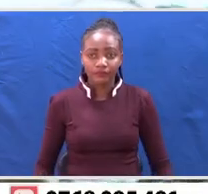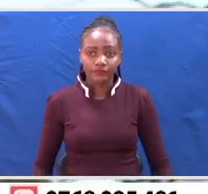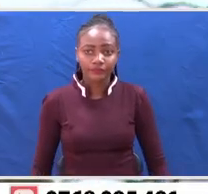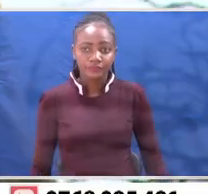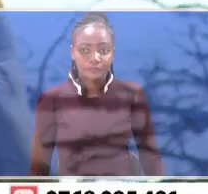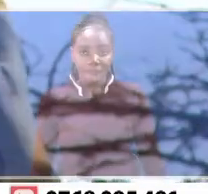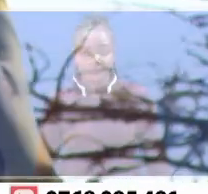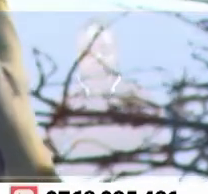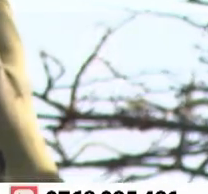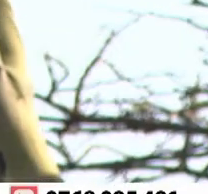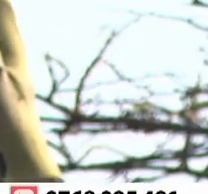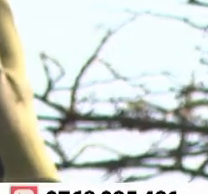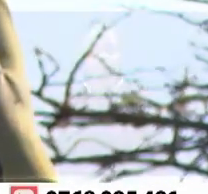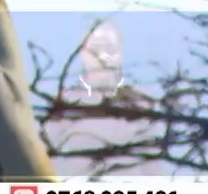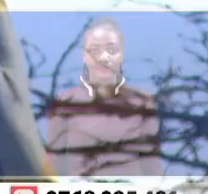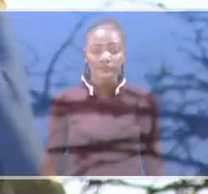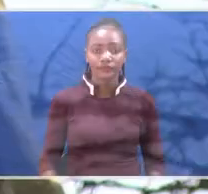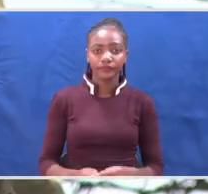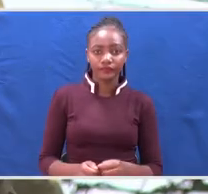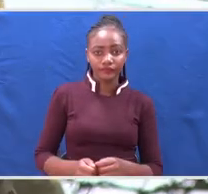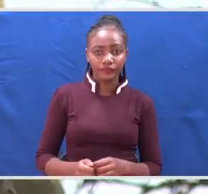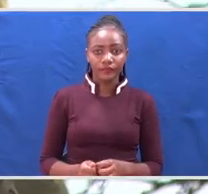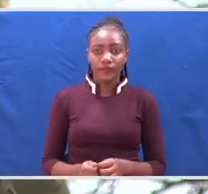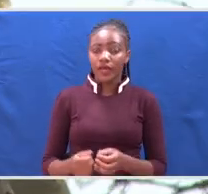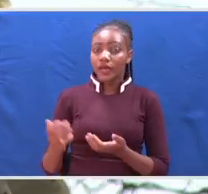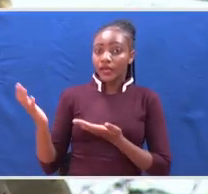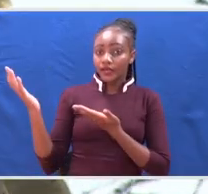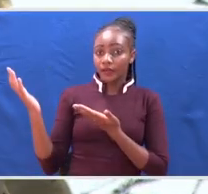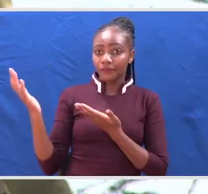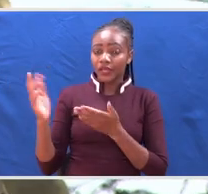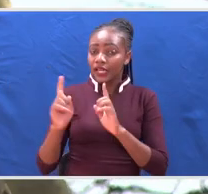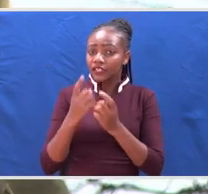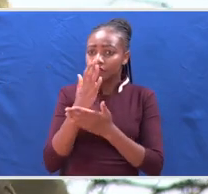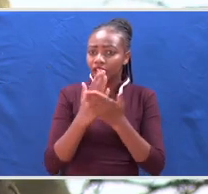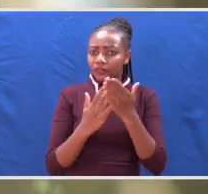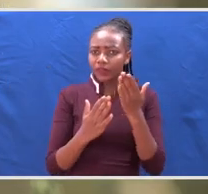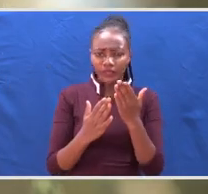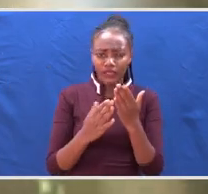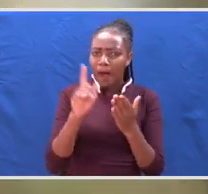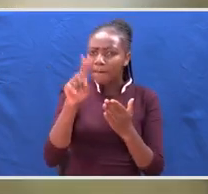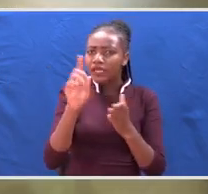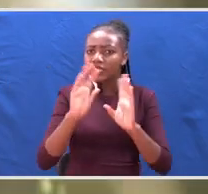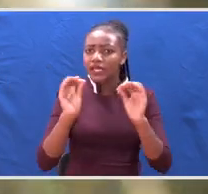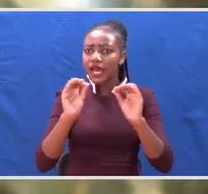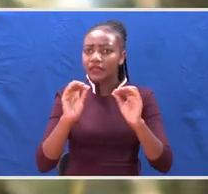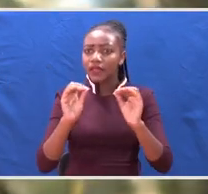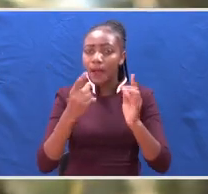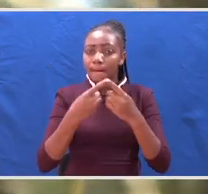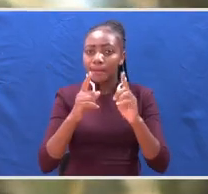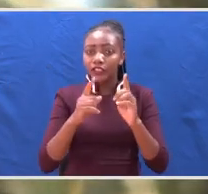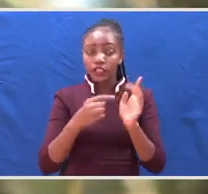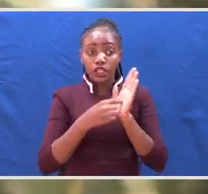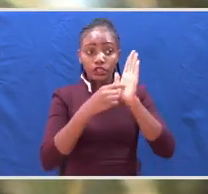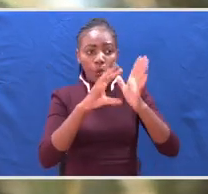The existence of birds in an ecosystem and the surrounding communities is not a mistake, but a purposeful